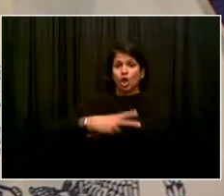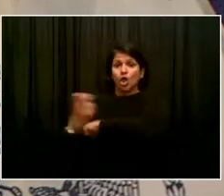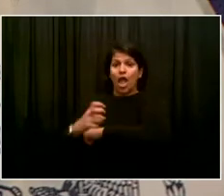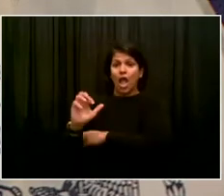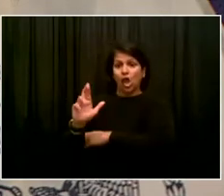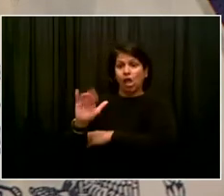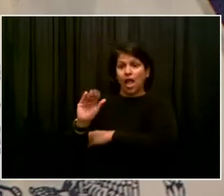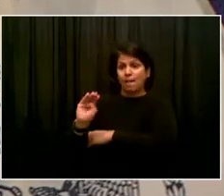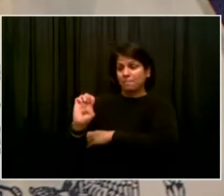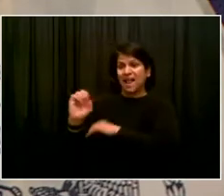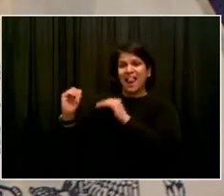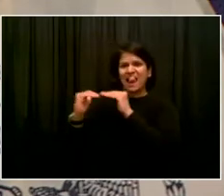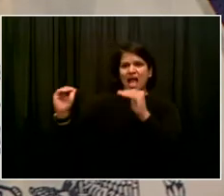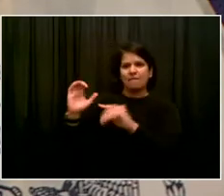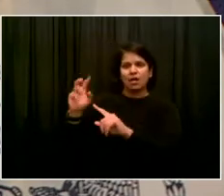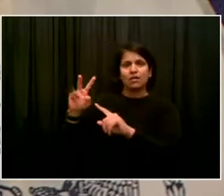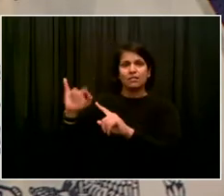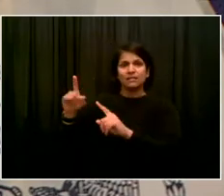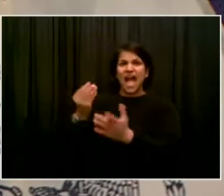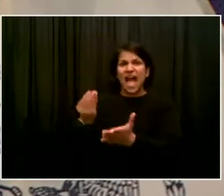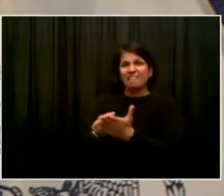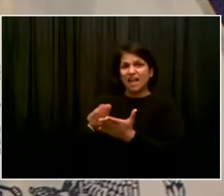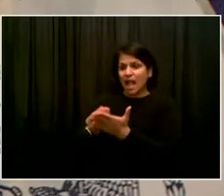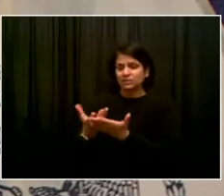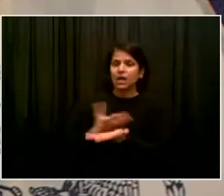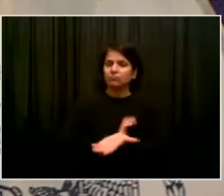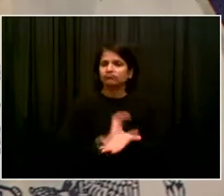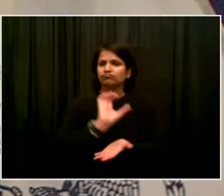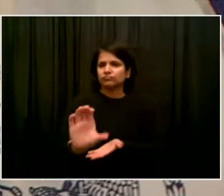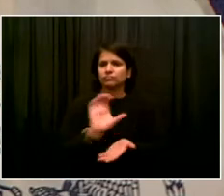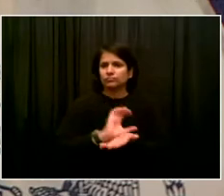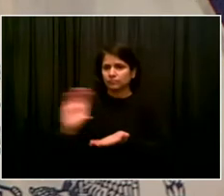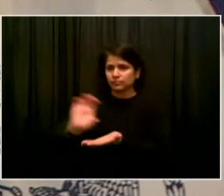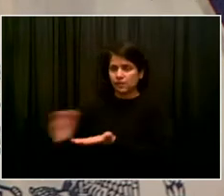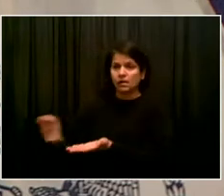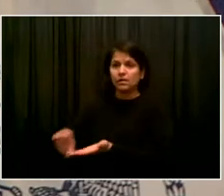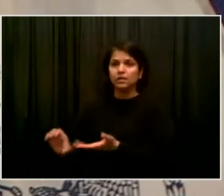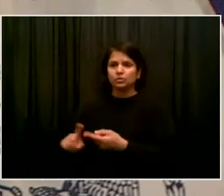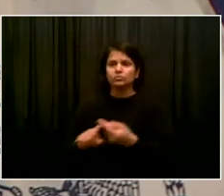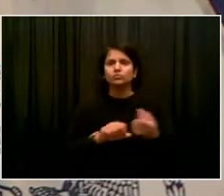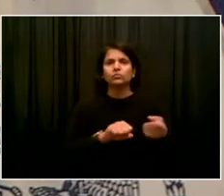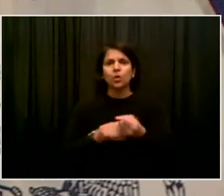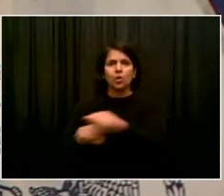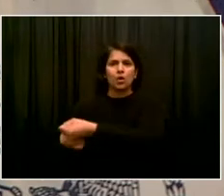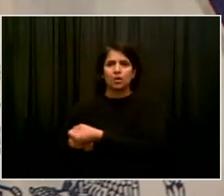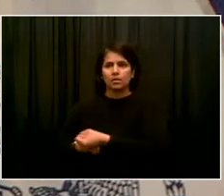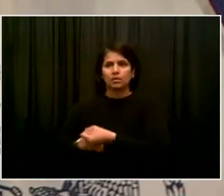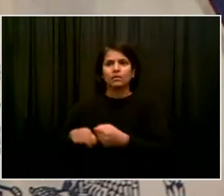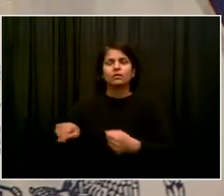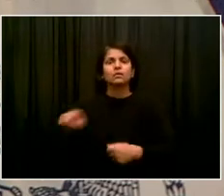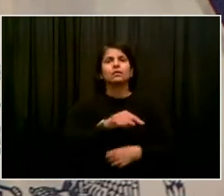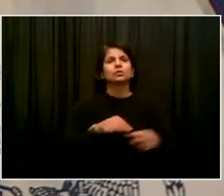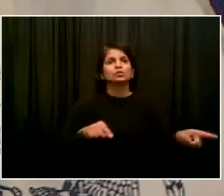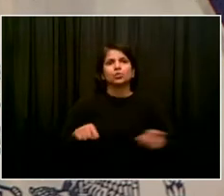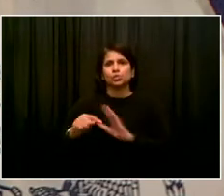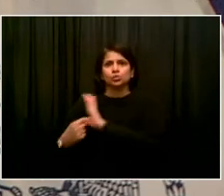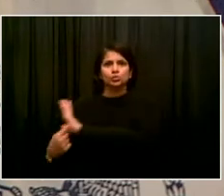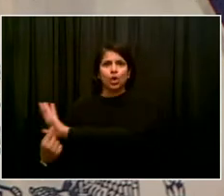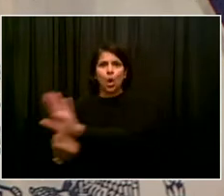solutions. And we wanted to present to New Yorkers what's happening in a compelling way.